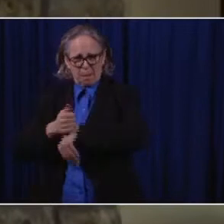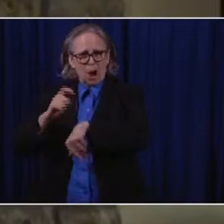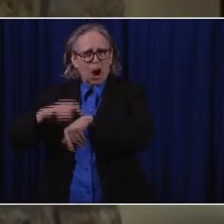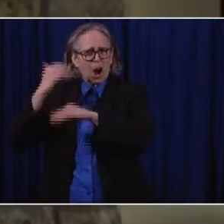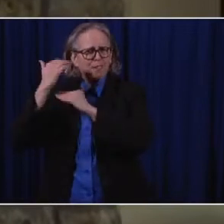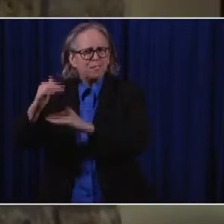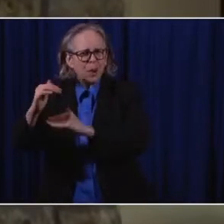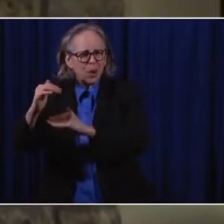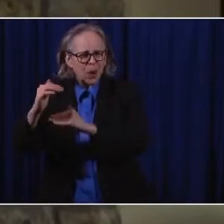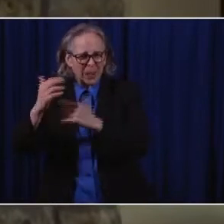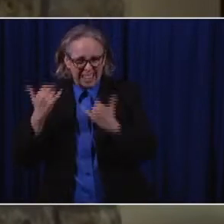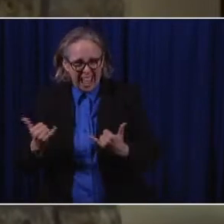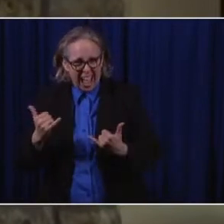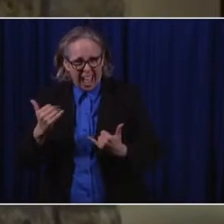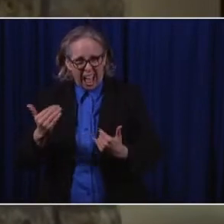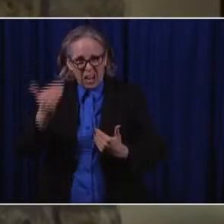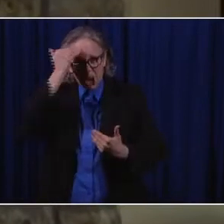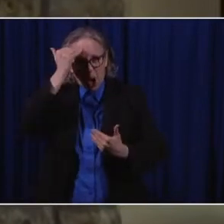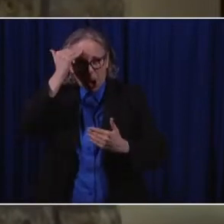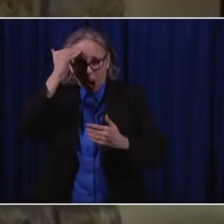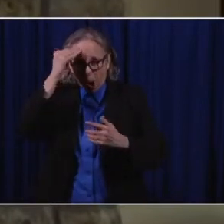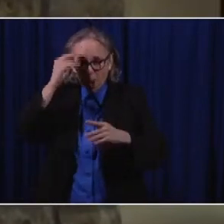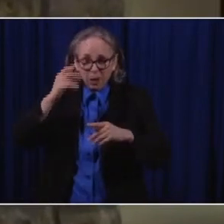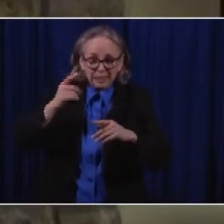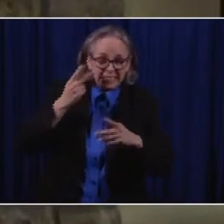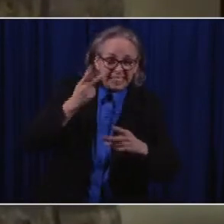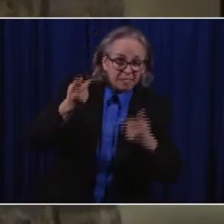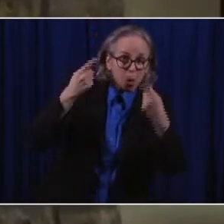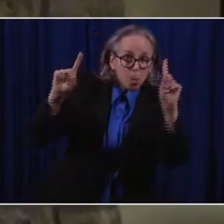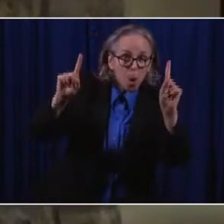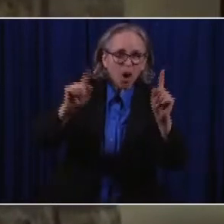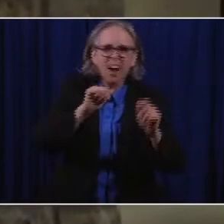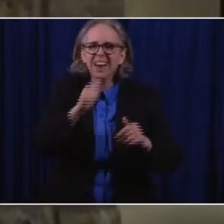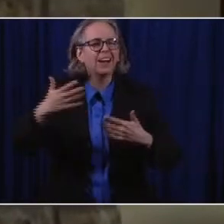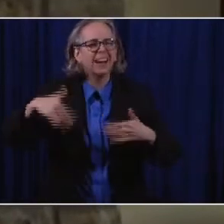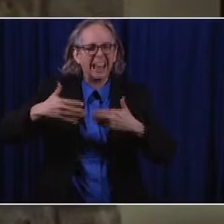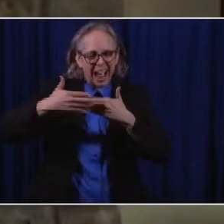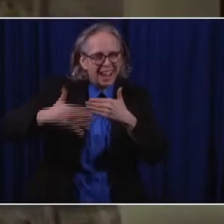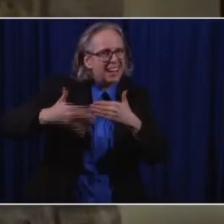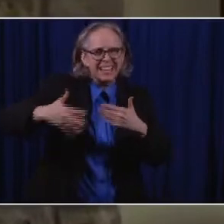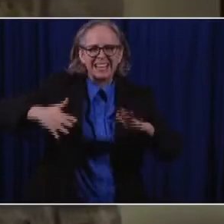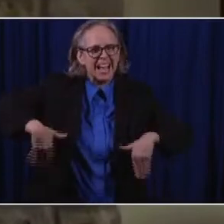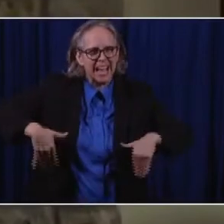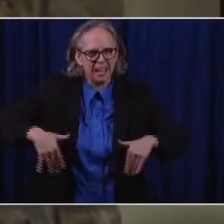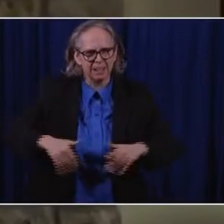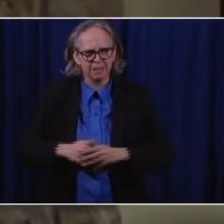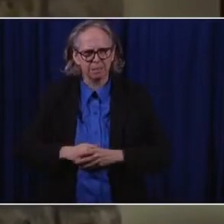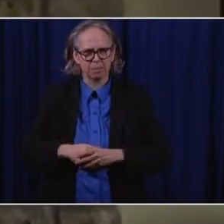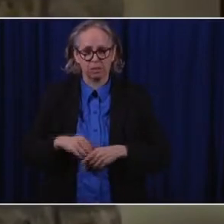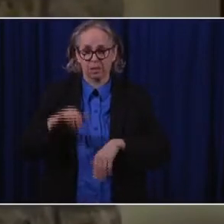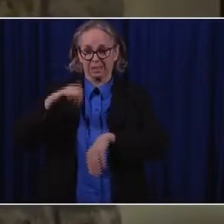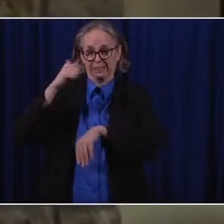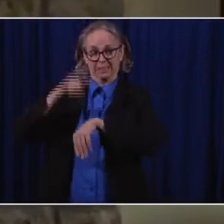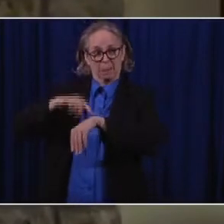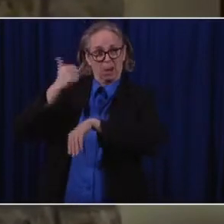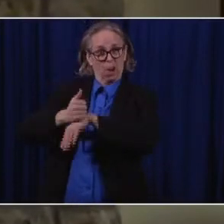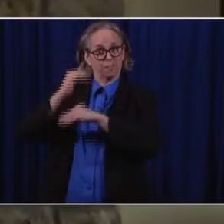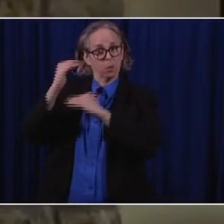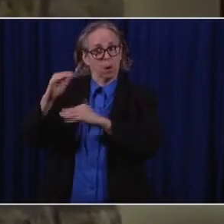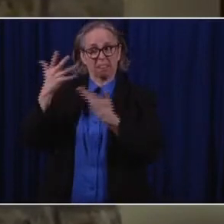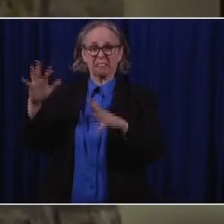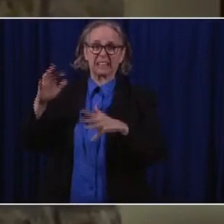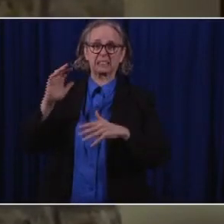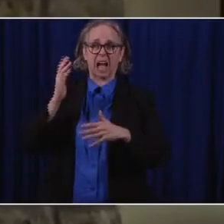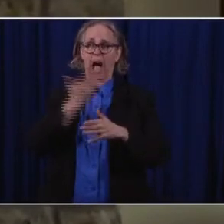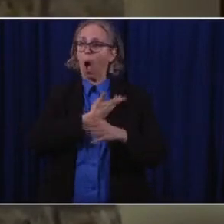And it's only one of many things that we're doing and that we ask people to do. But it's very consistent with what we've talked